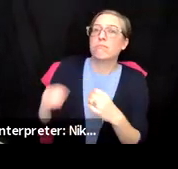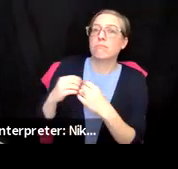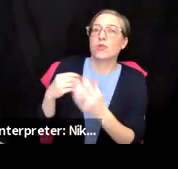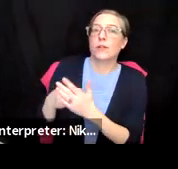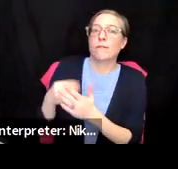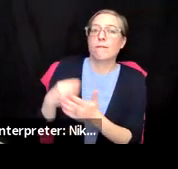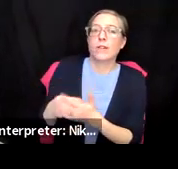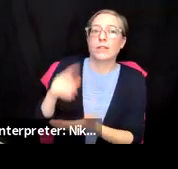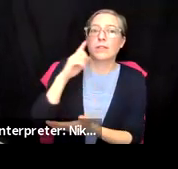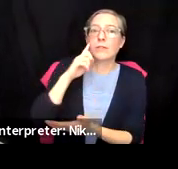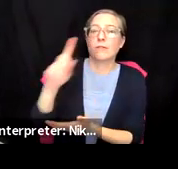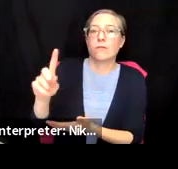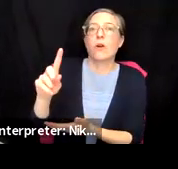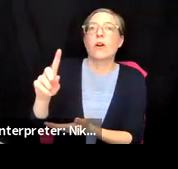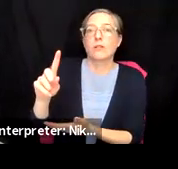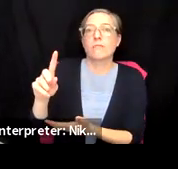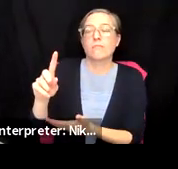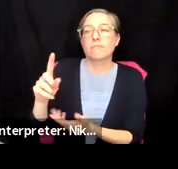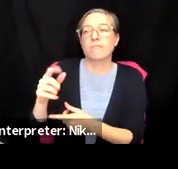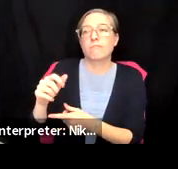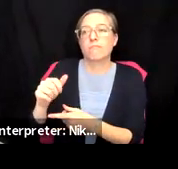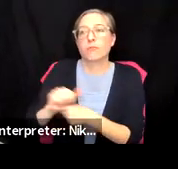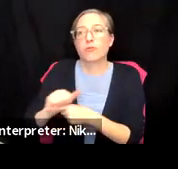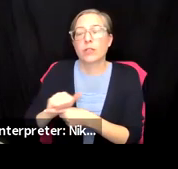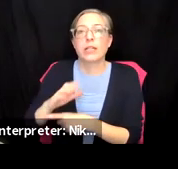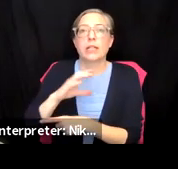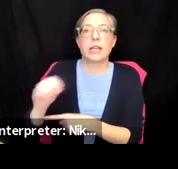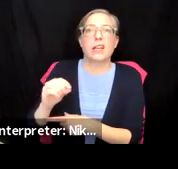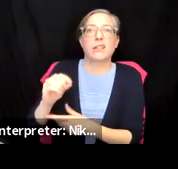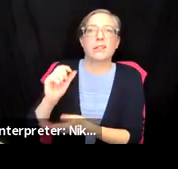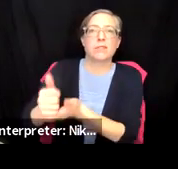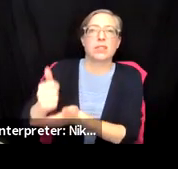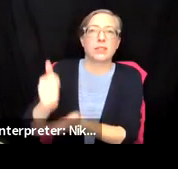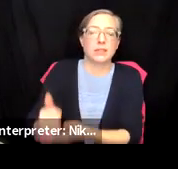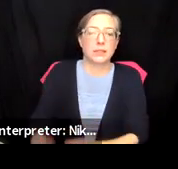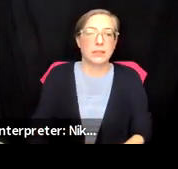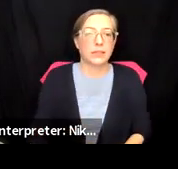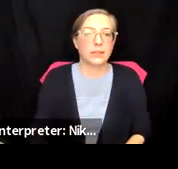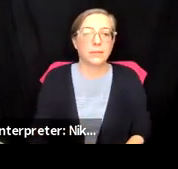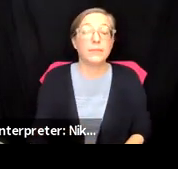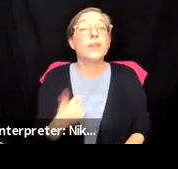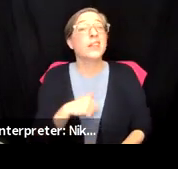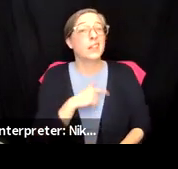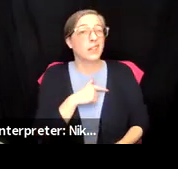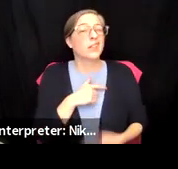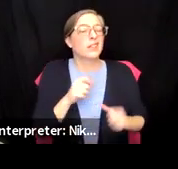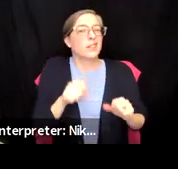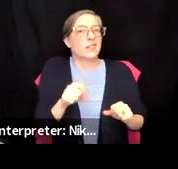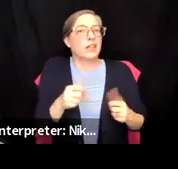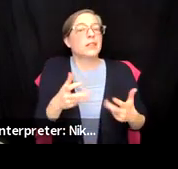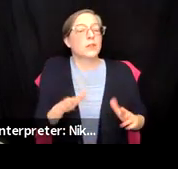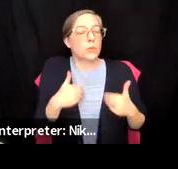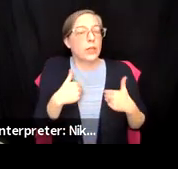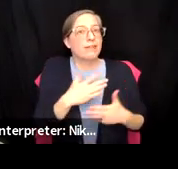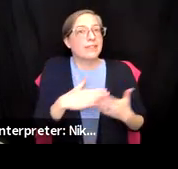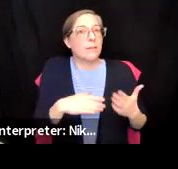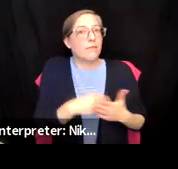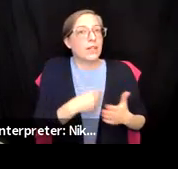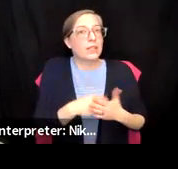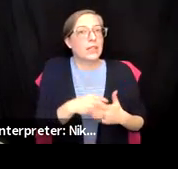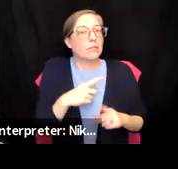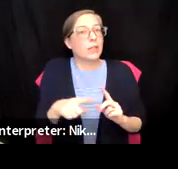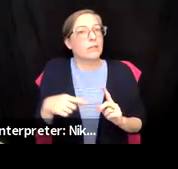state funding is secured for ADRC services, it is not enough to cover the cost associated with the delivery